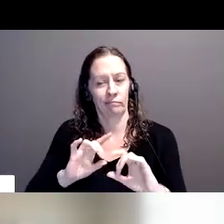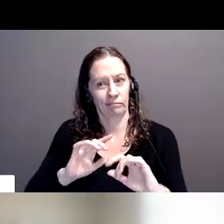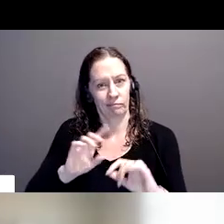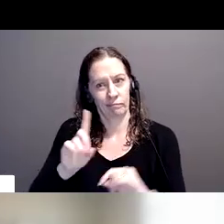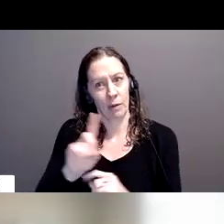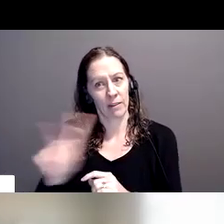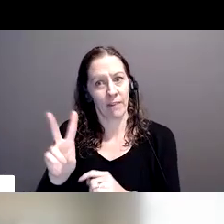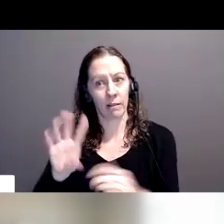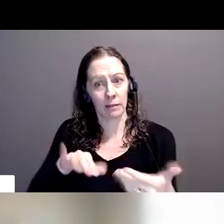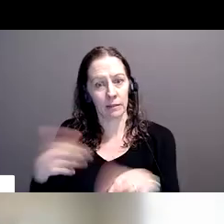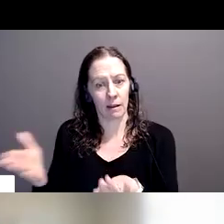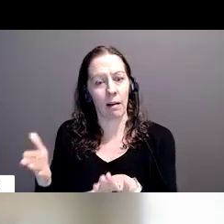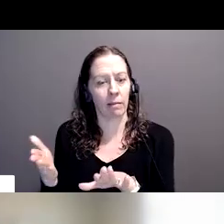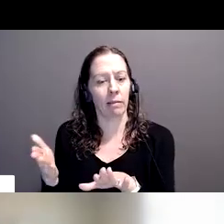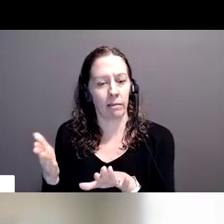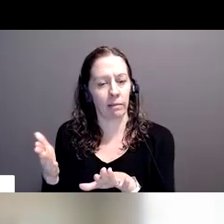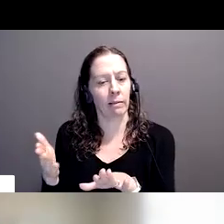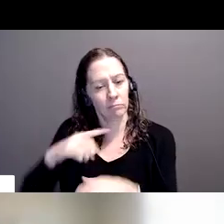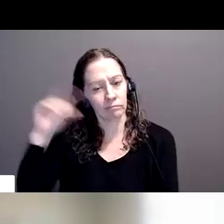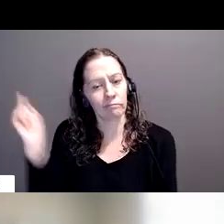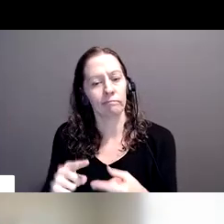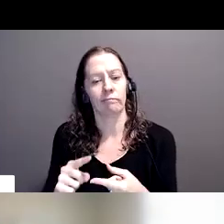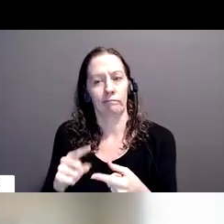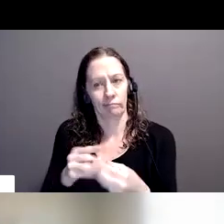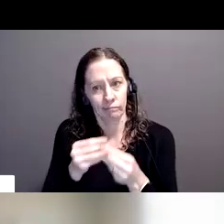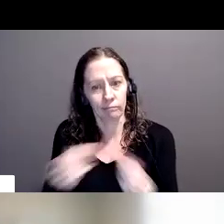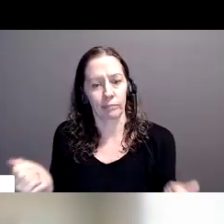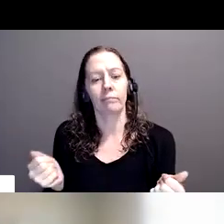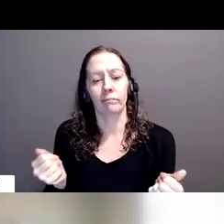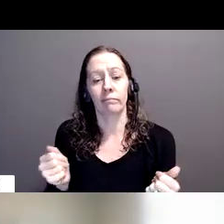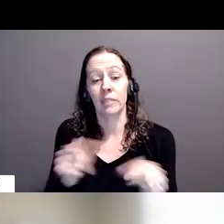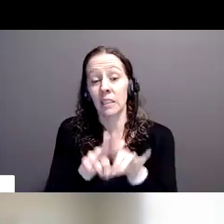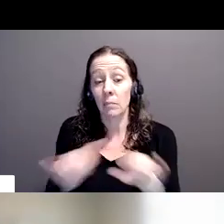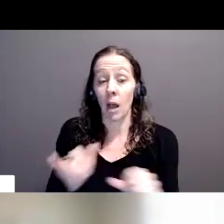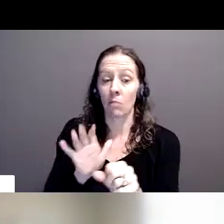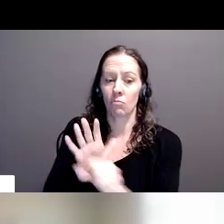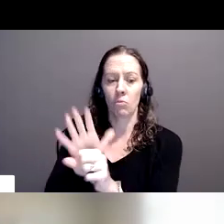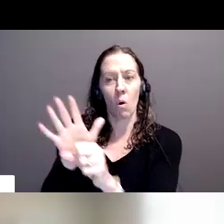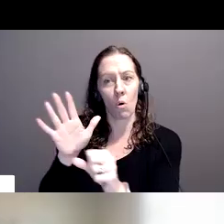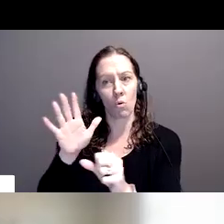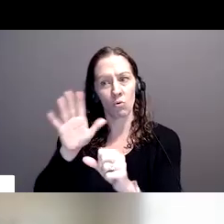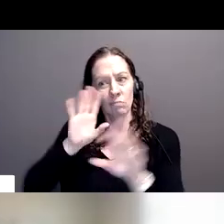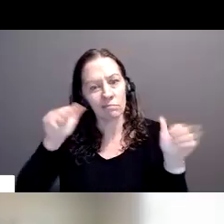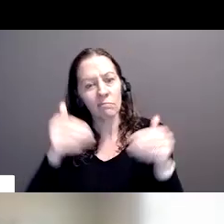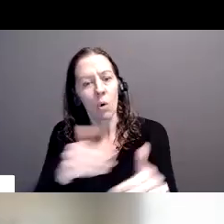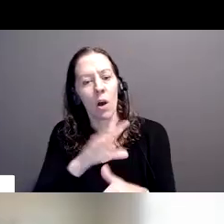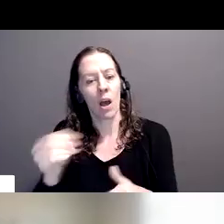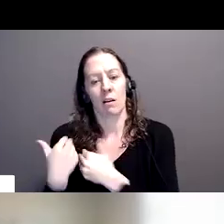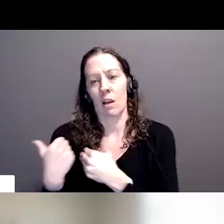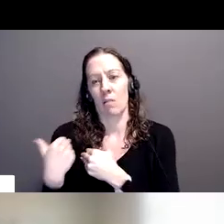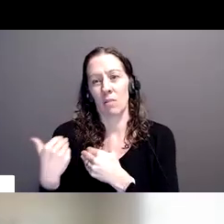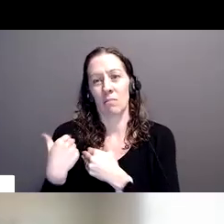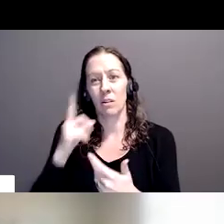and promote increased attention and accountability in the consideration and implementation